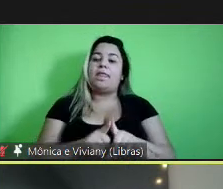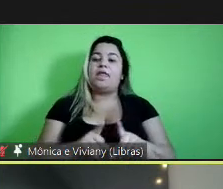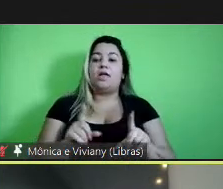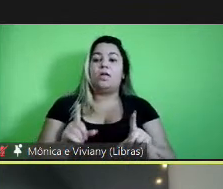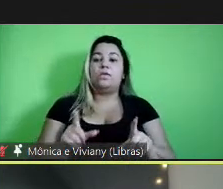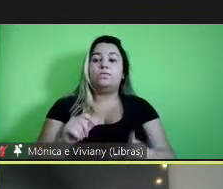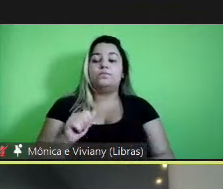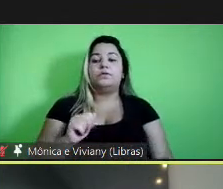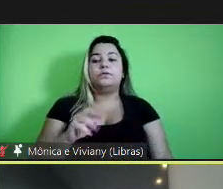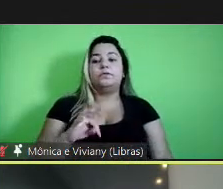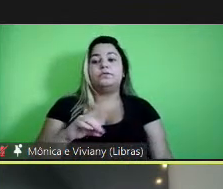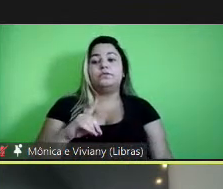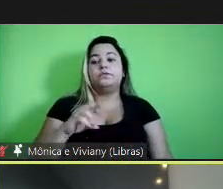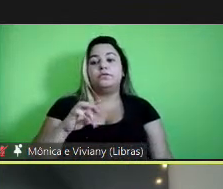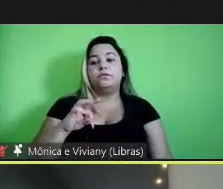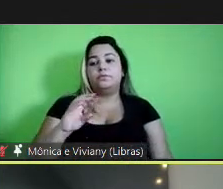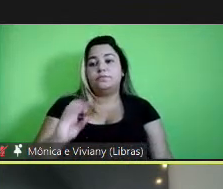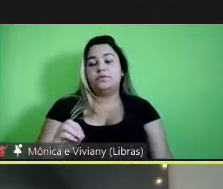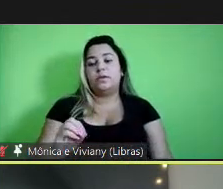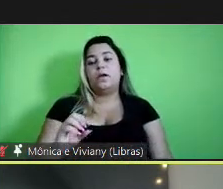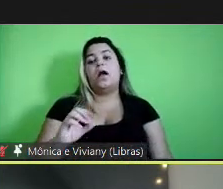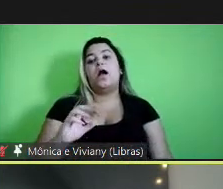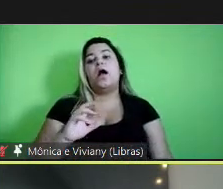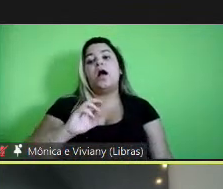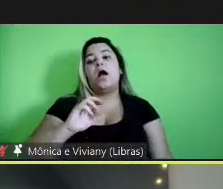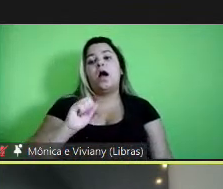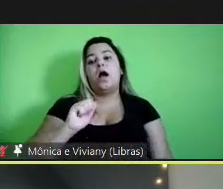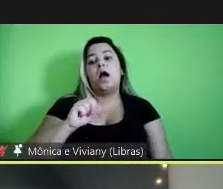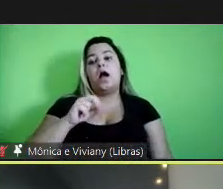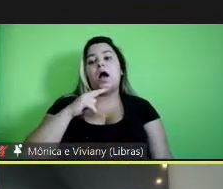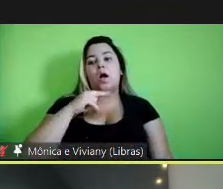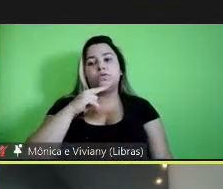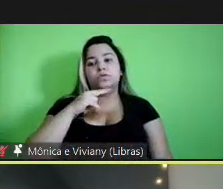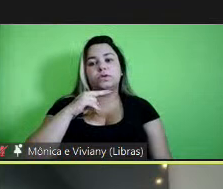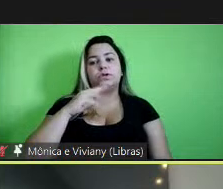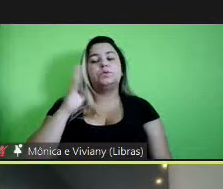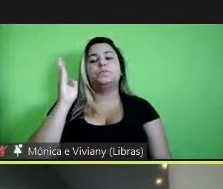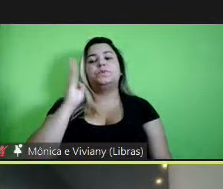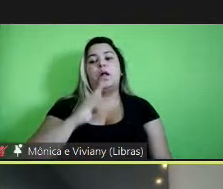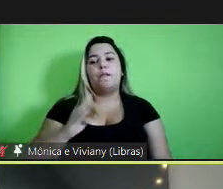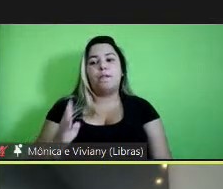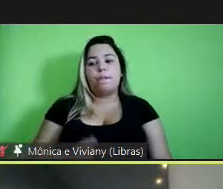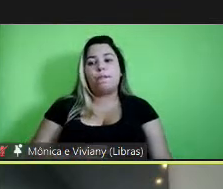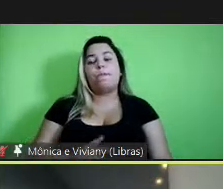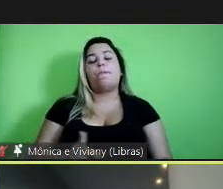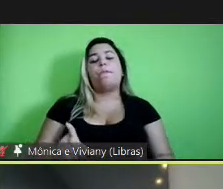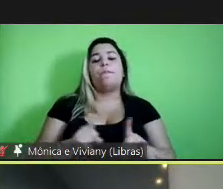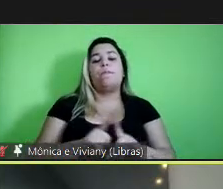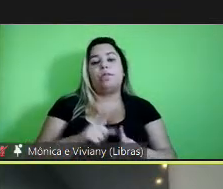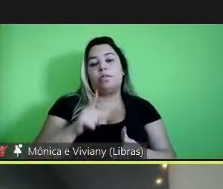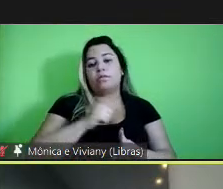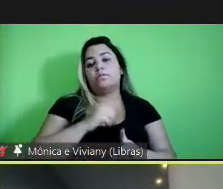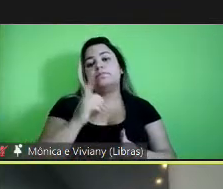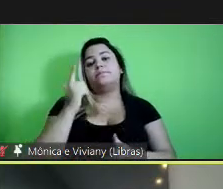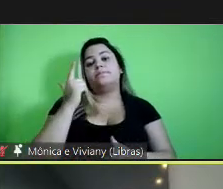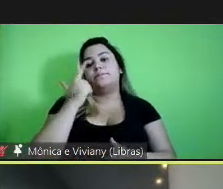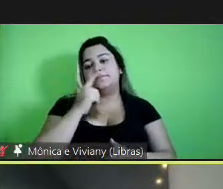this assessment as well. And the care of children that have obesity too,